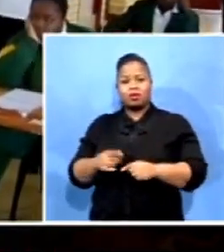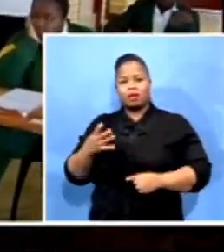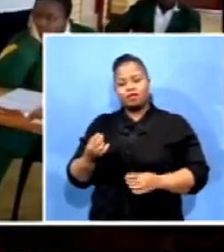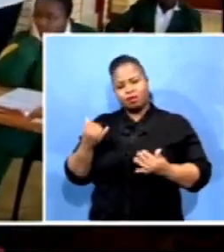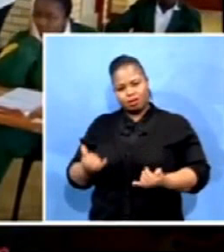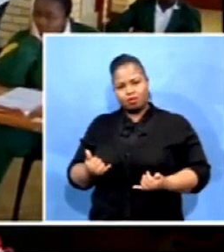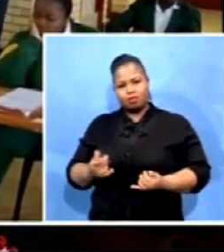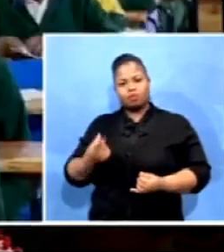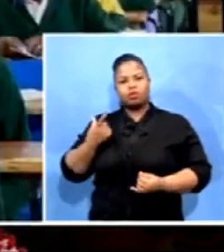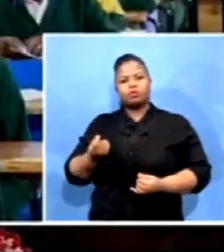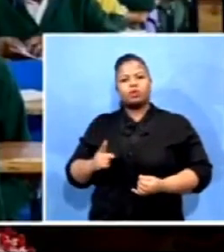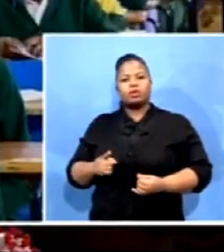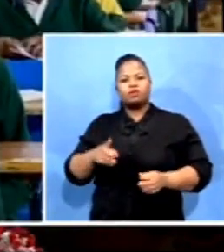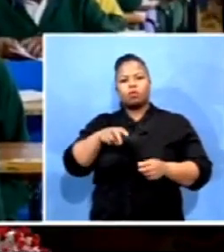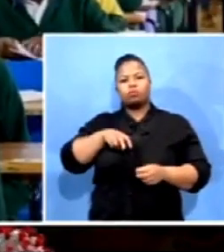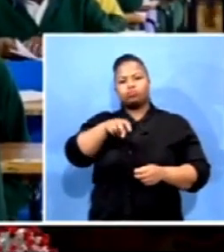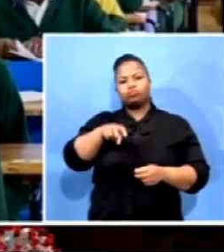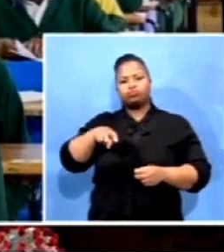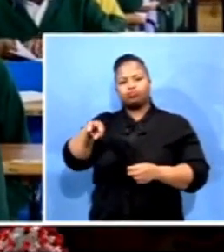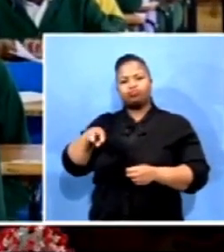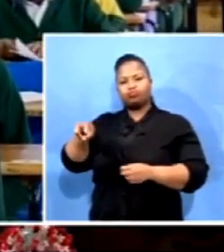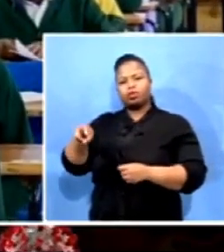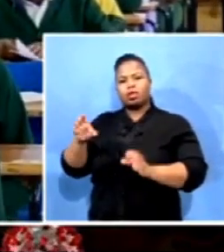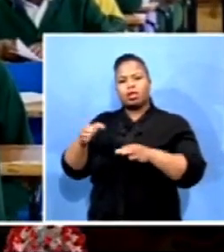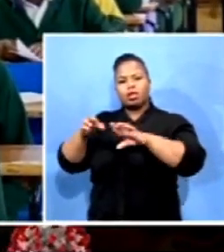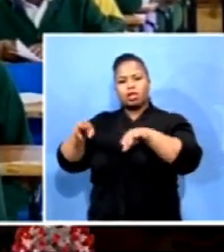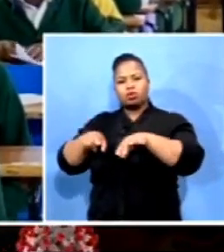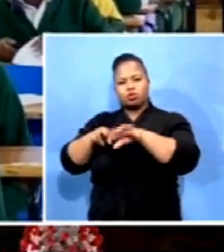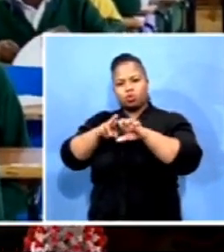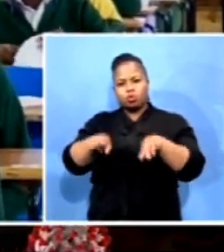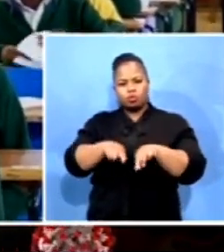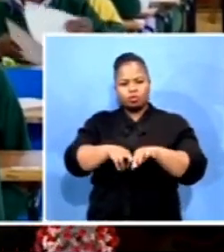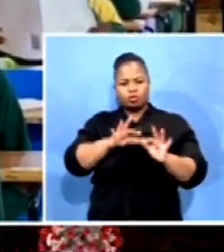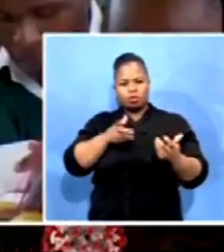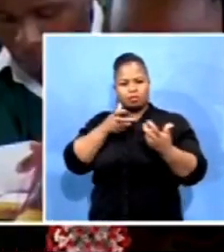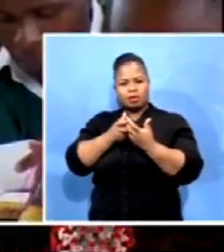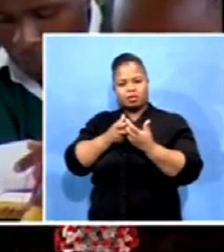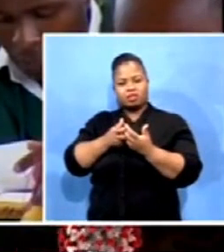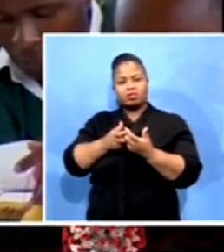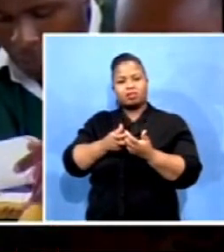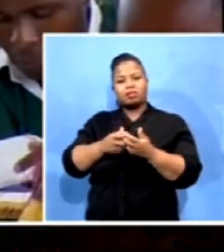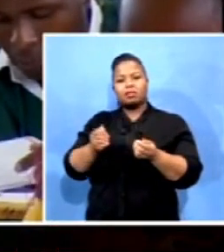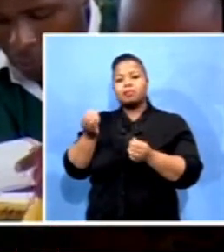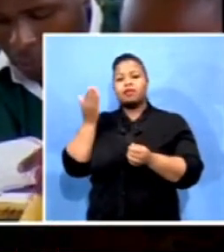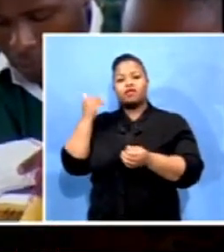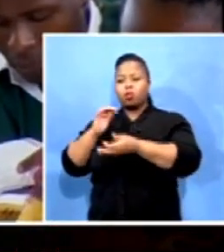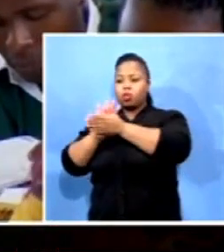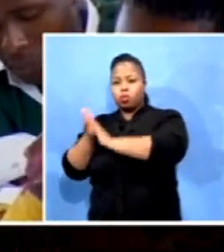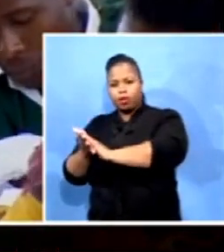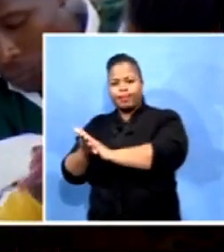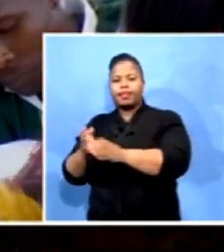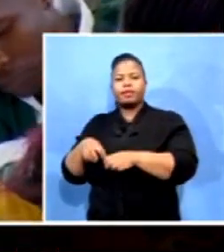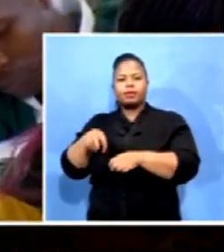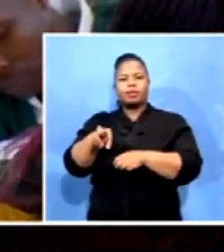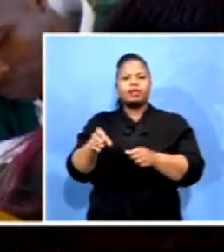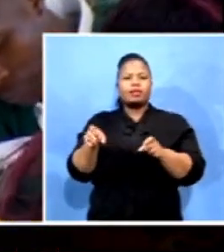for equally to the number of those classes that were banned, so that we ensure that all the learners are actually in